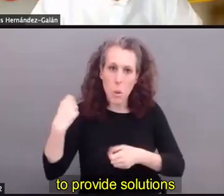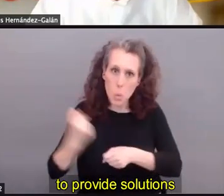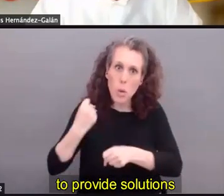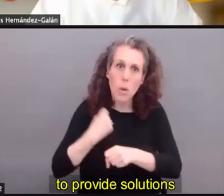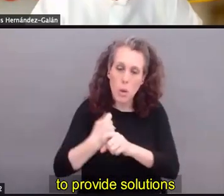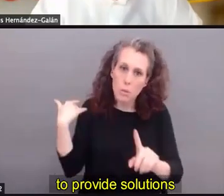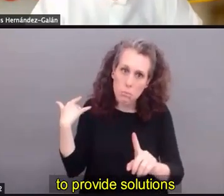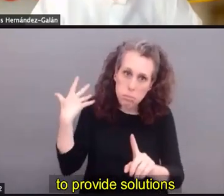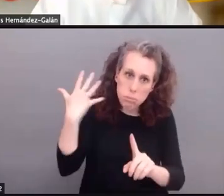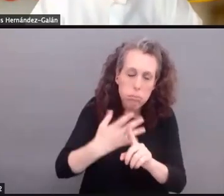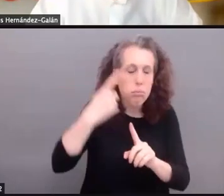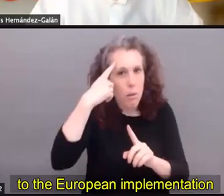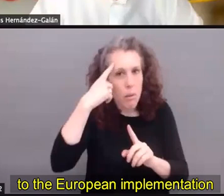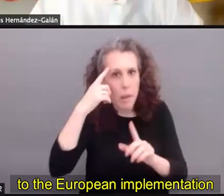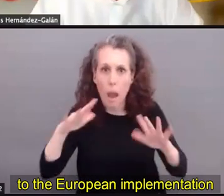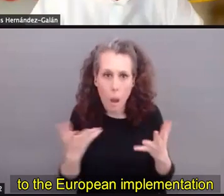provide solutions